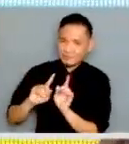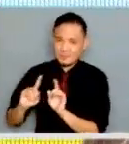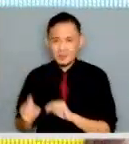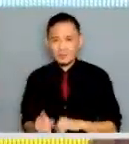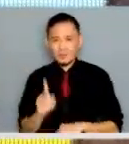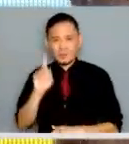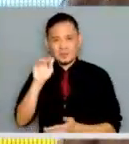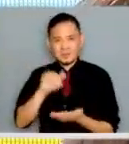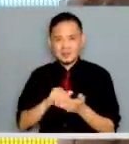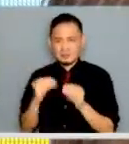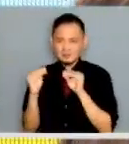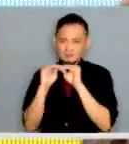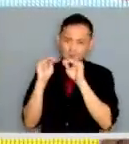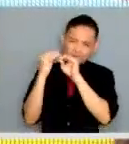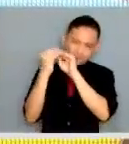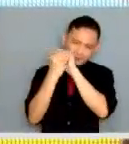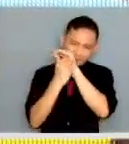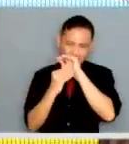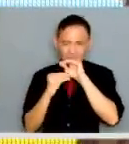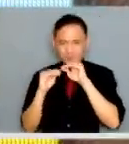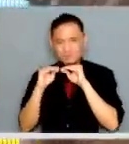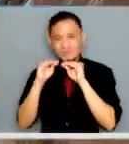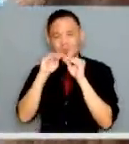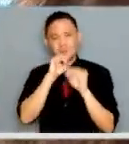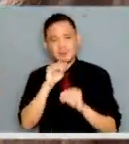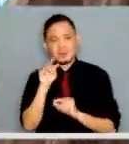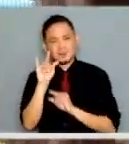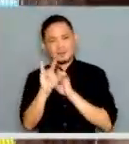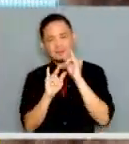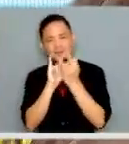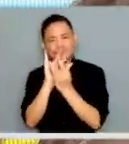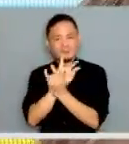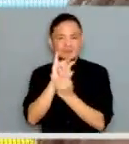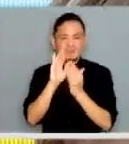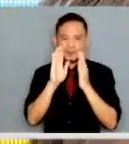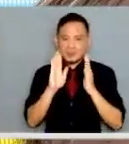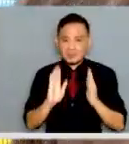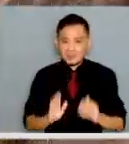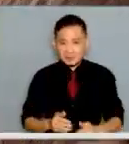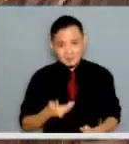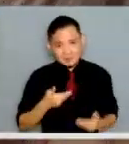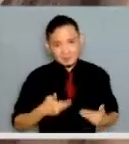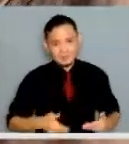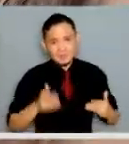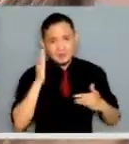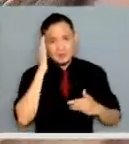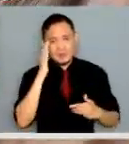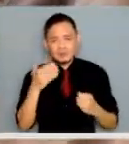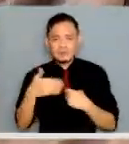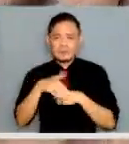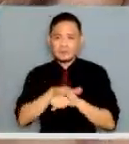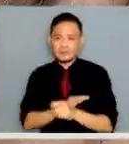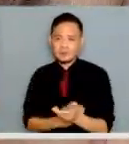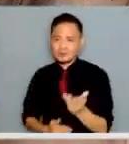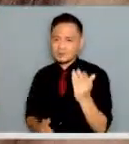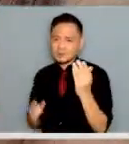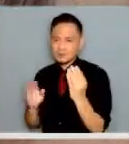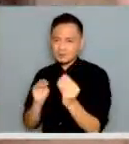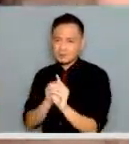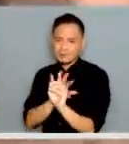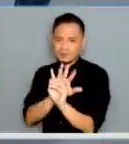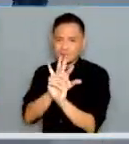1,000 kisses. Be my lover, and I'll cover you.